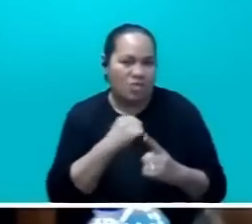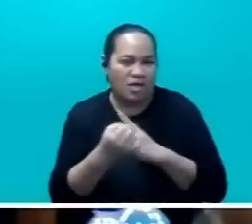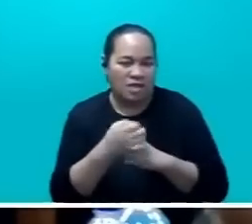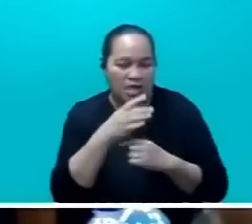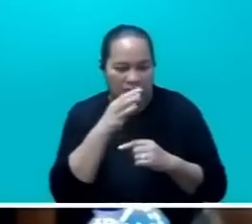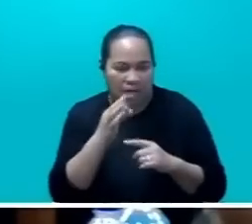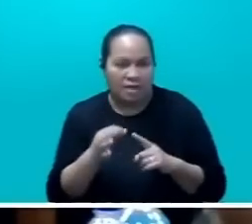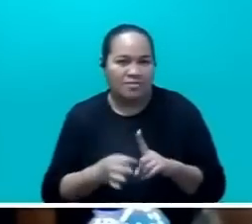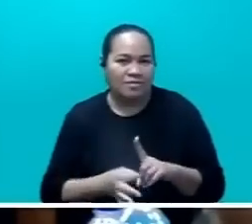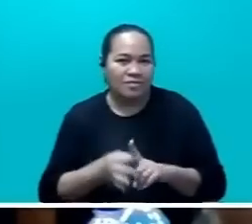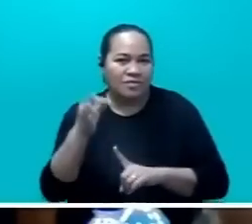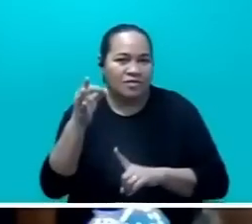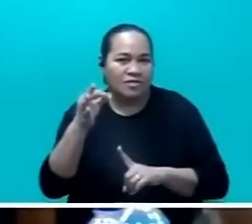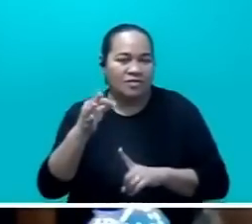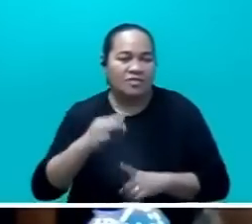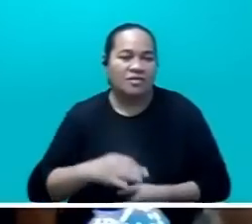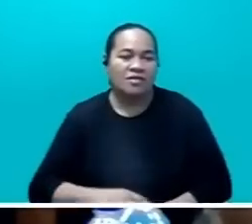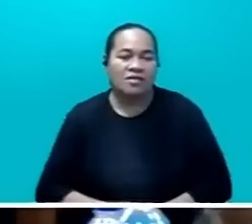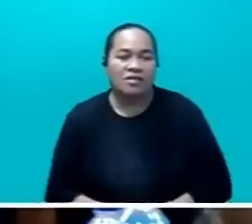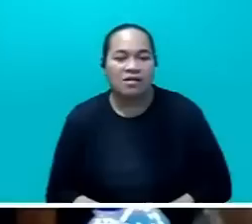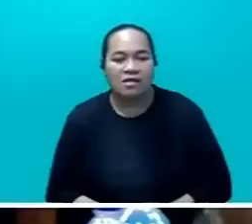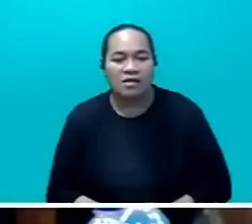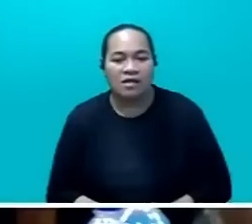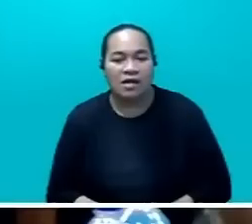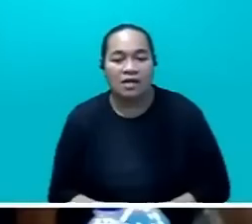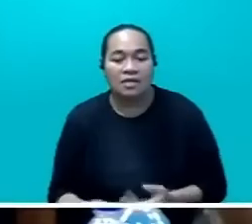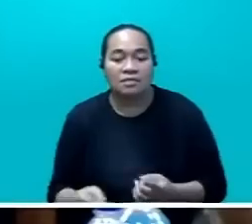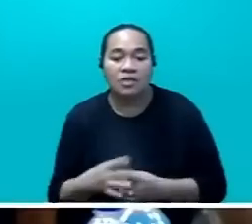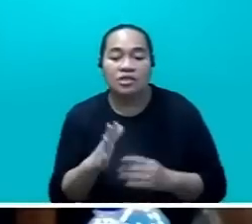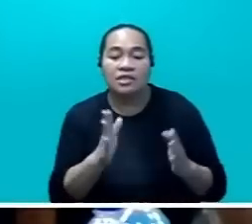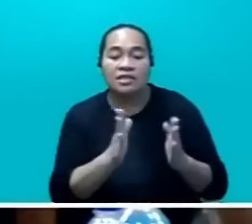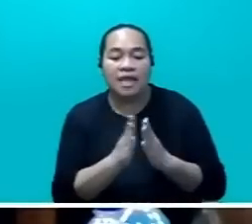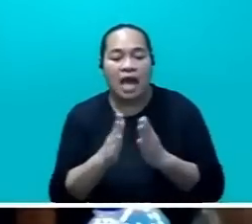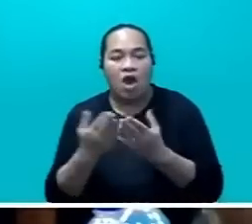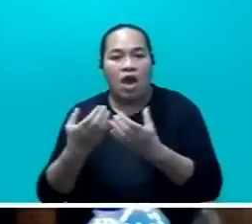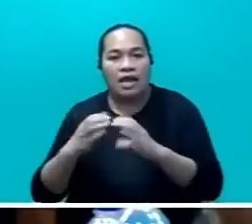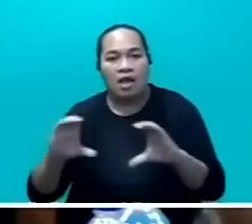of local municipal councils.